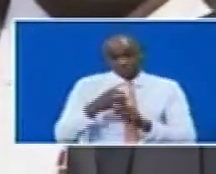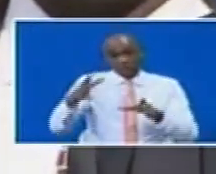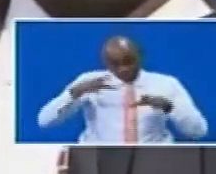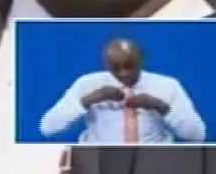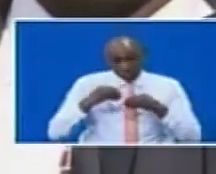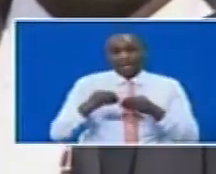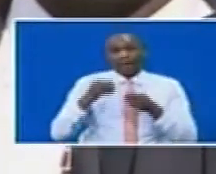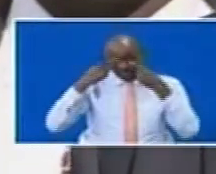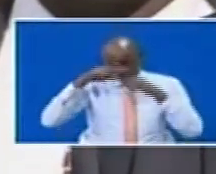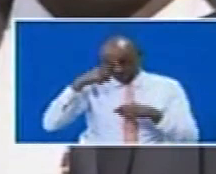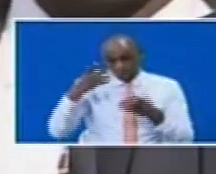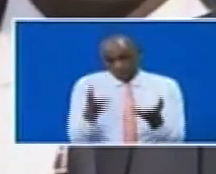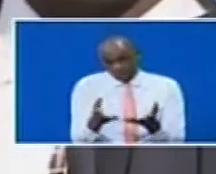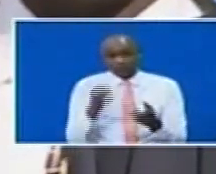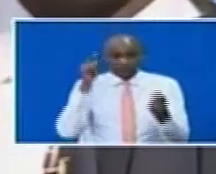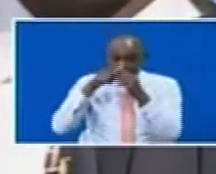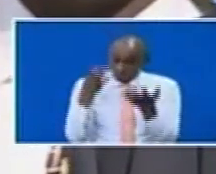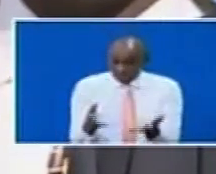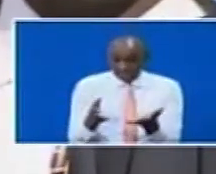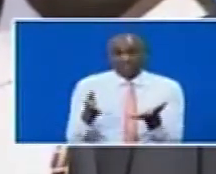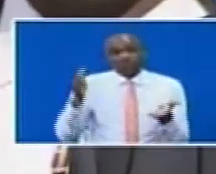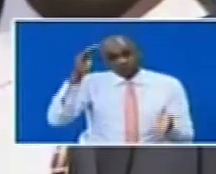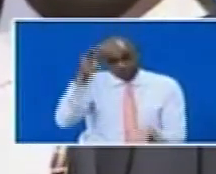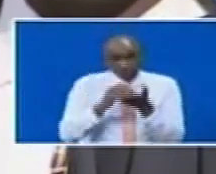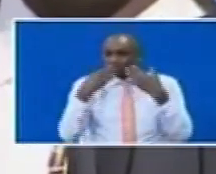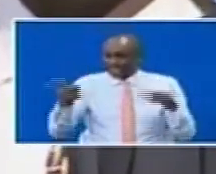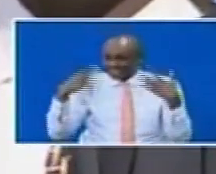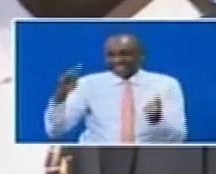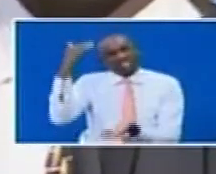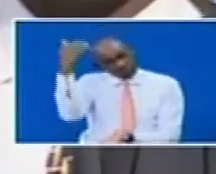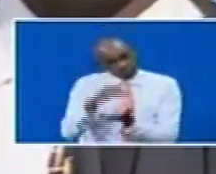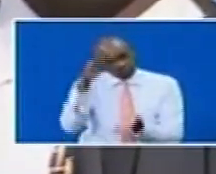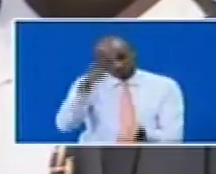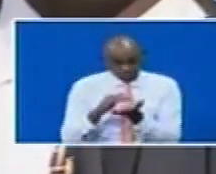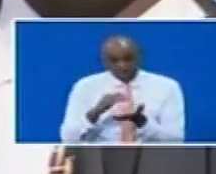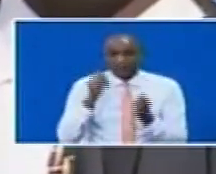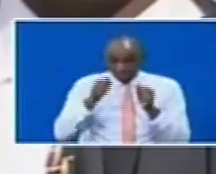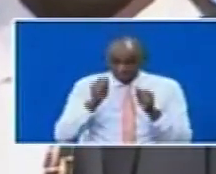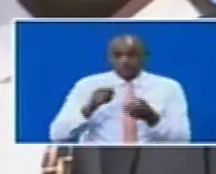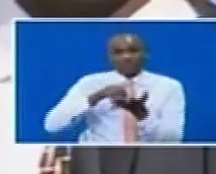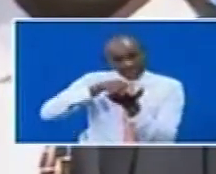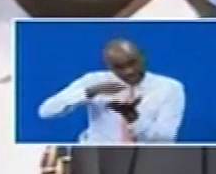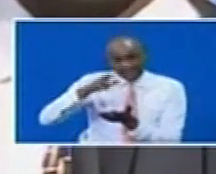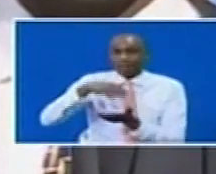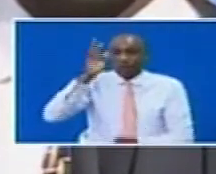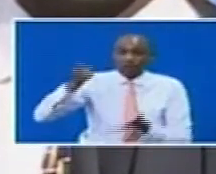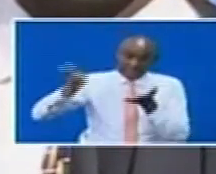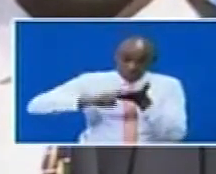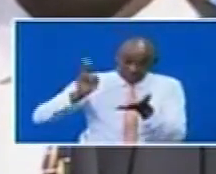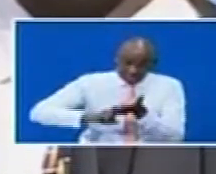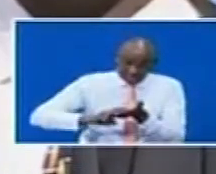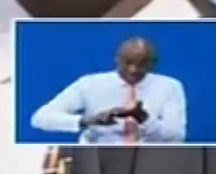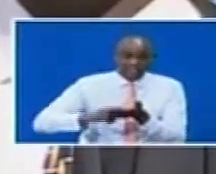austerity aimed at eliminating wastage so as to release more resources